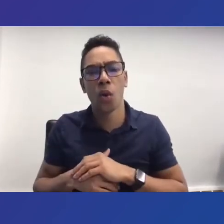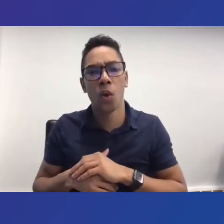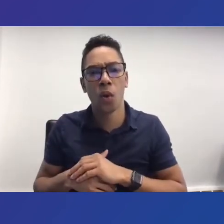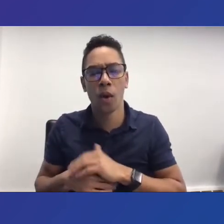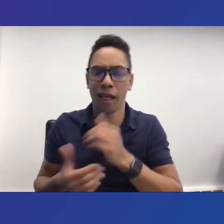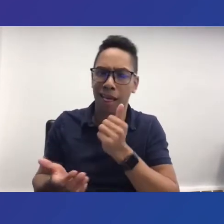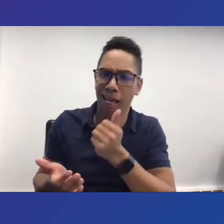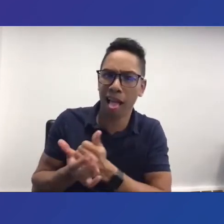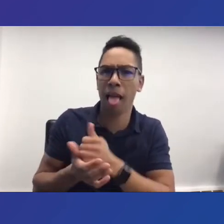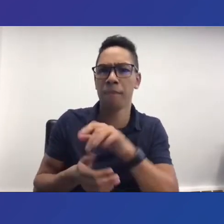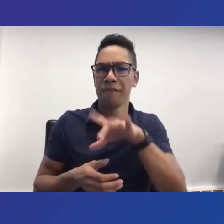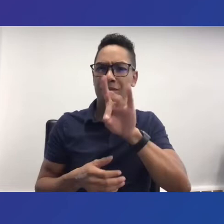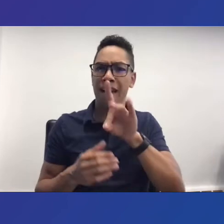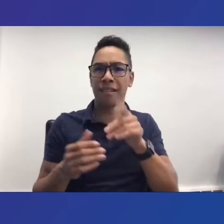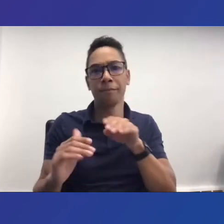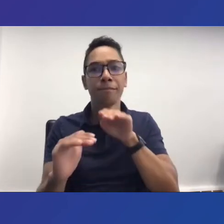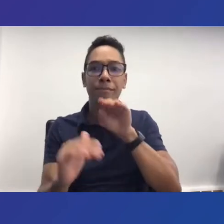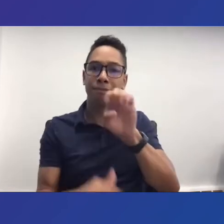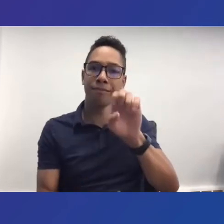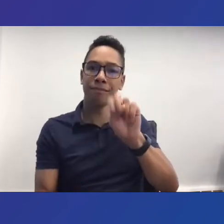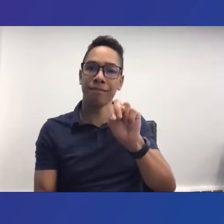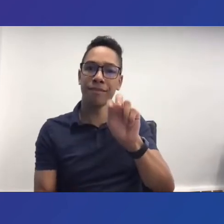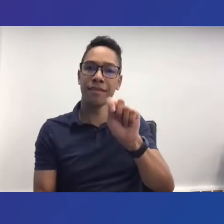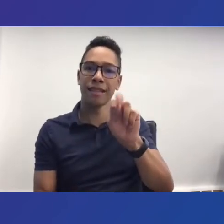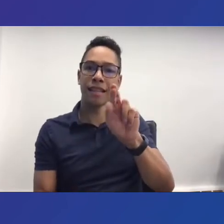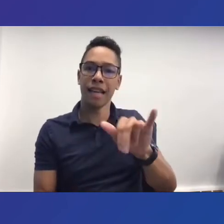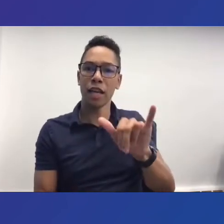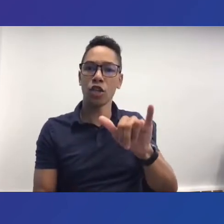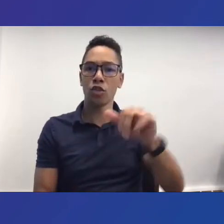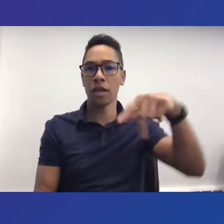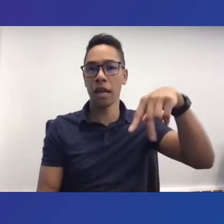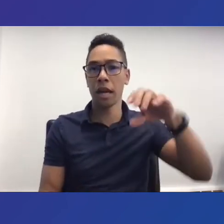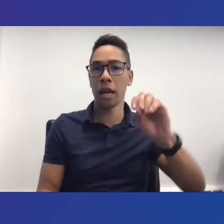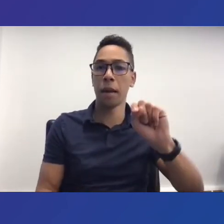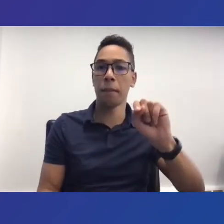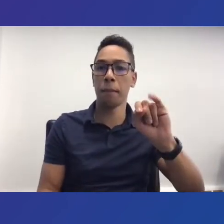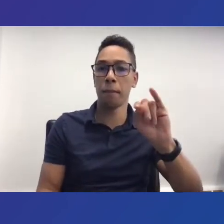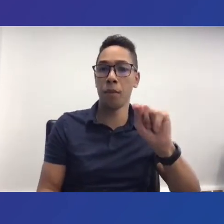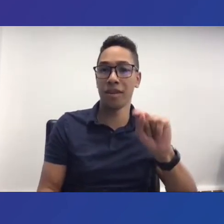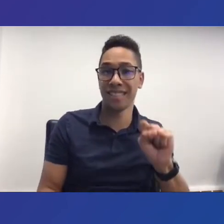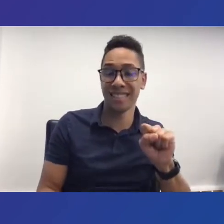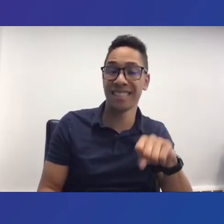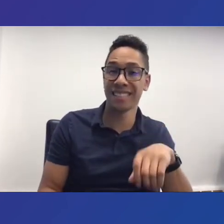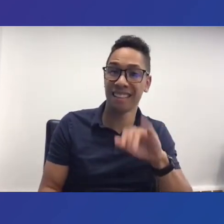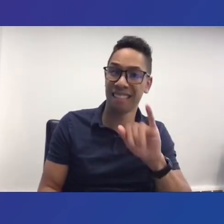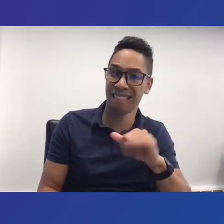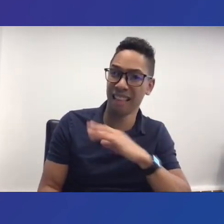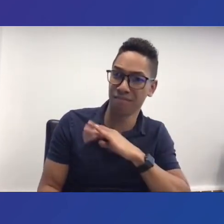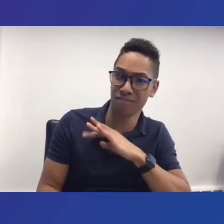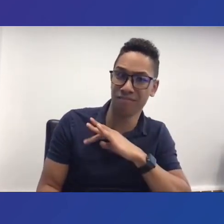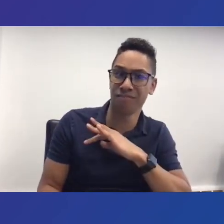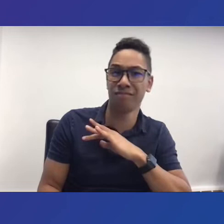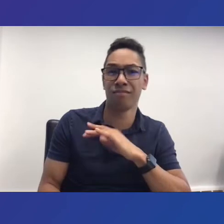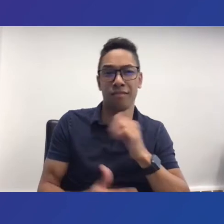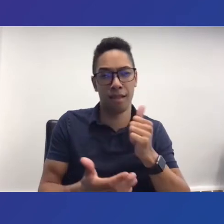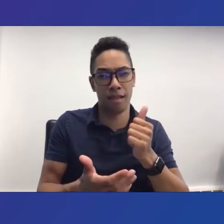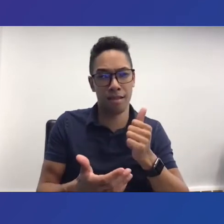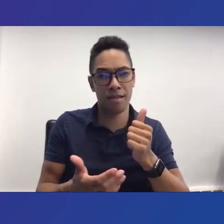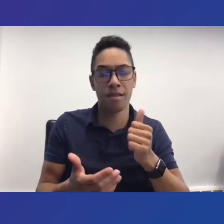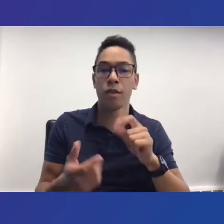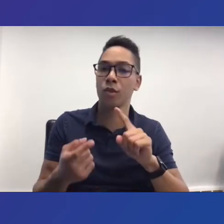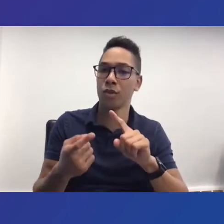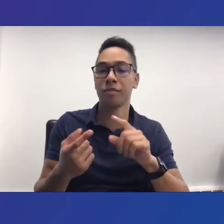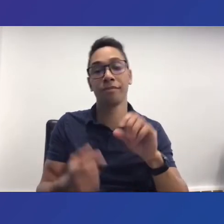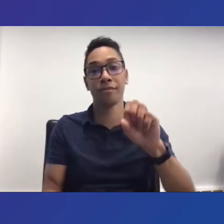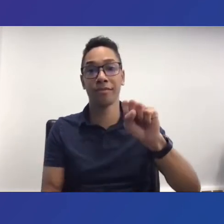the entry points for them. Entry points is another thing that I picked up. So yeah, it's kind of scaffolding learning for them.